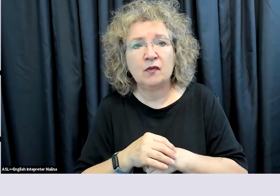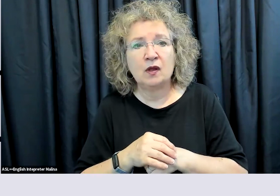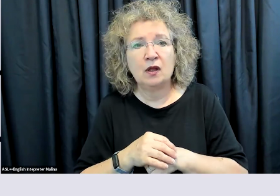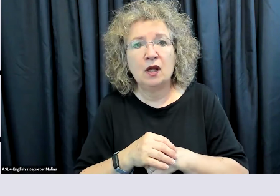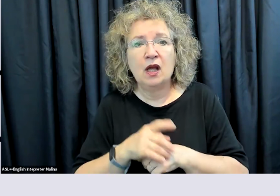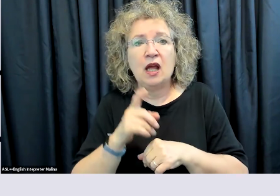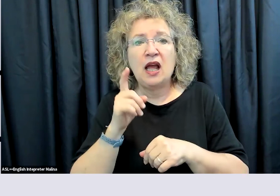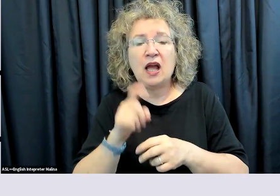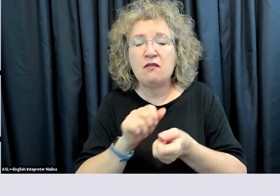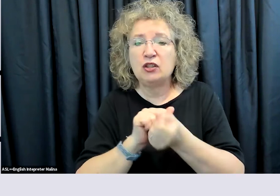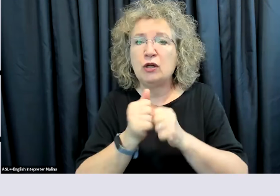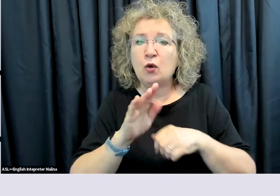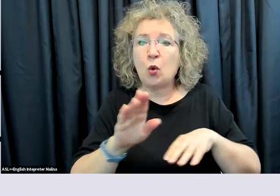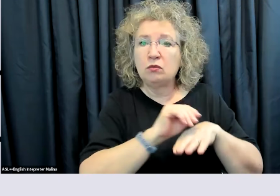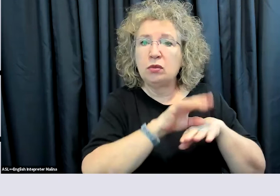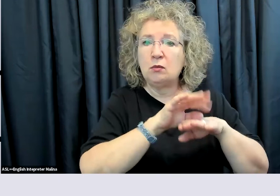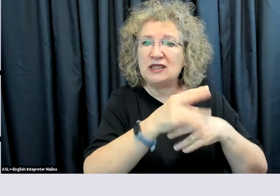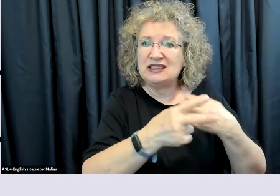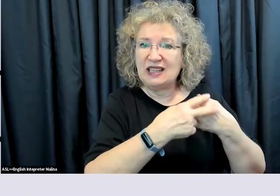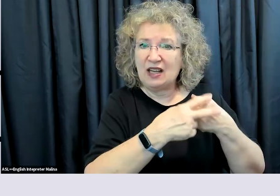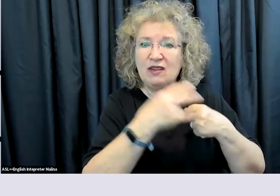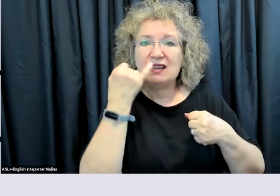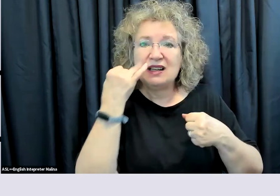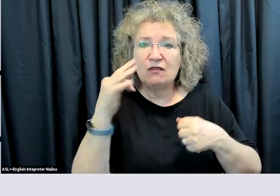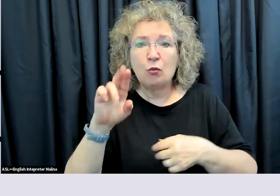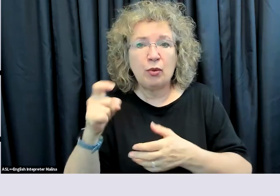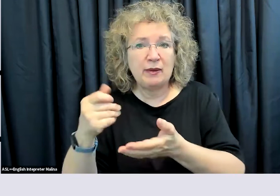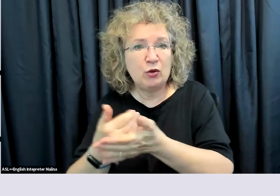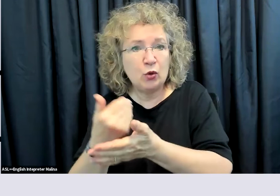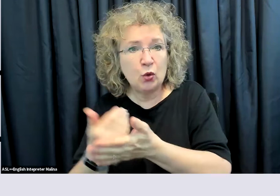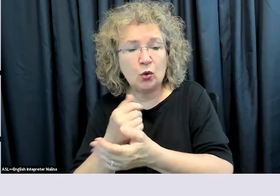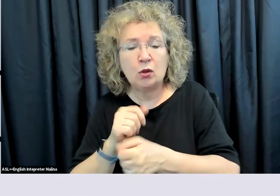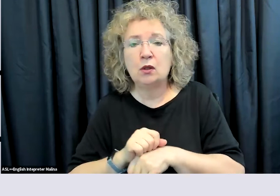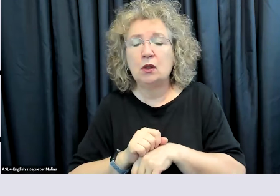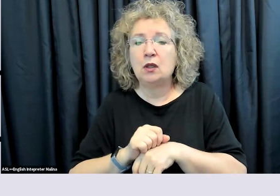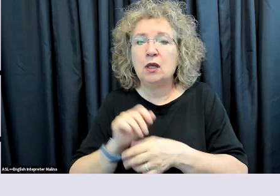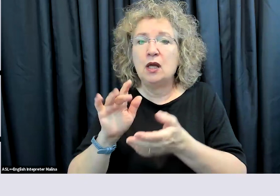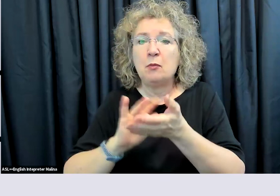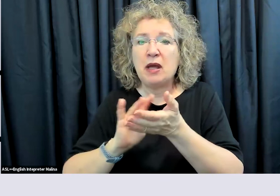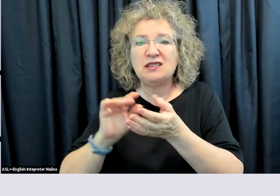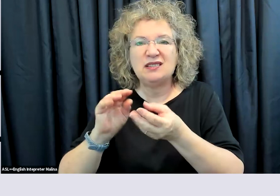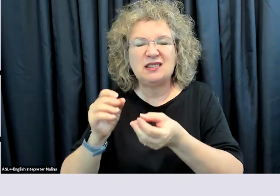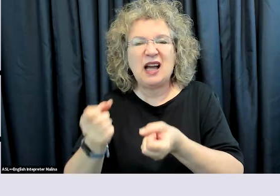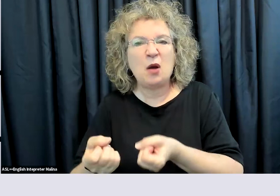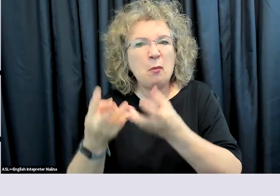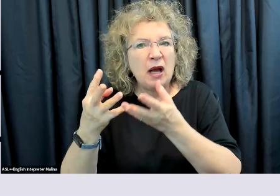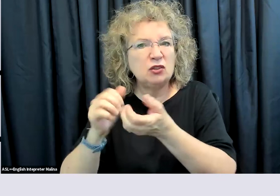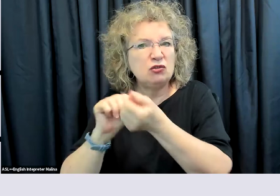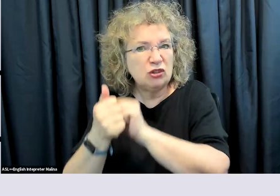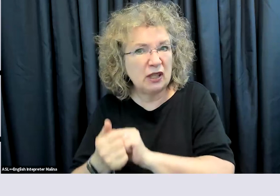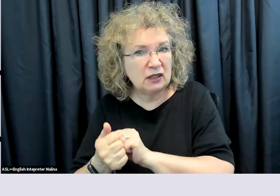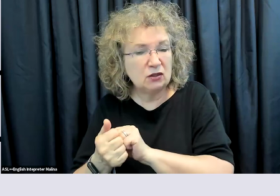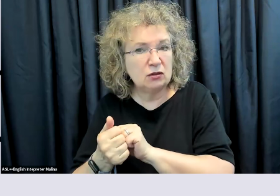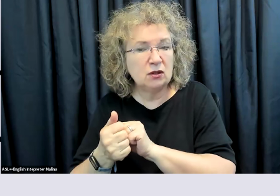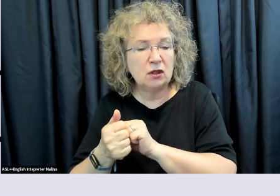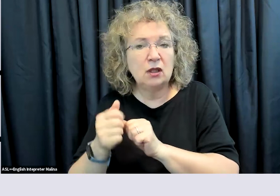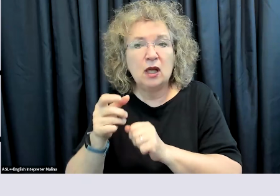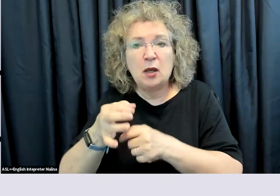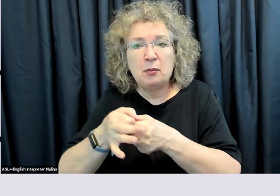new prescription, make sure you add it to your kit. If you discontinued something, make sure you take it out.